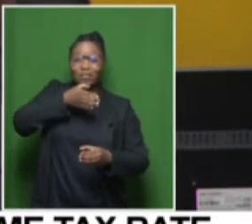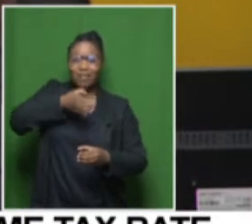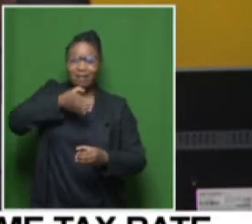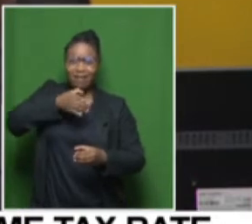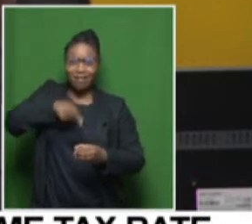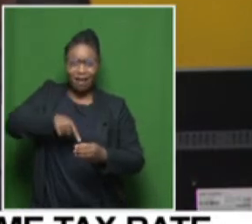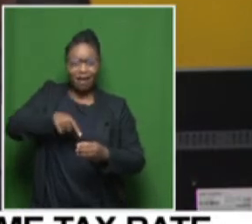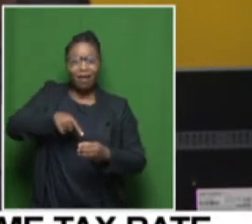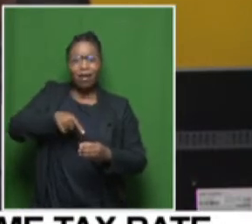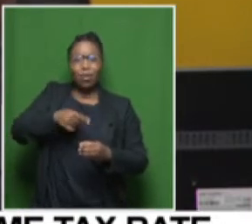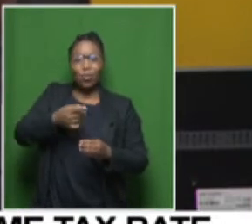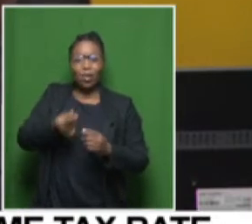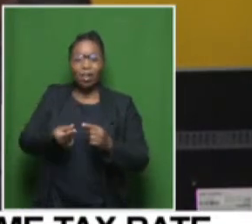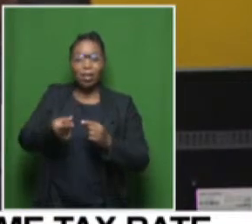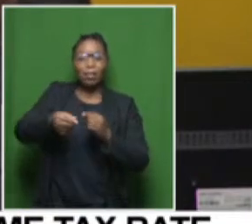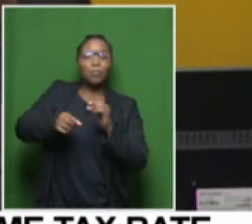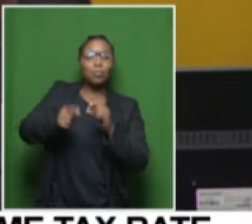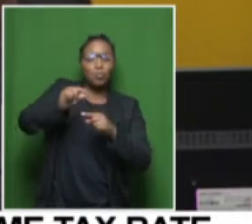cents more.